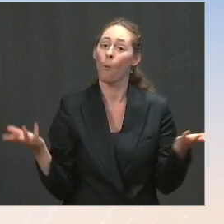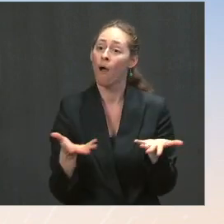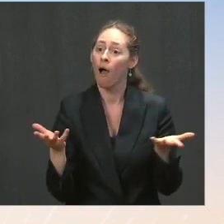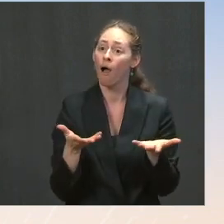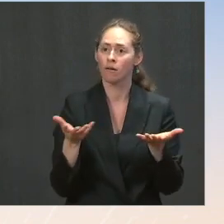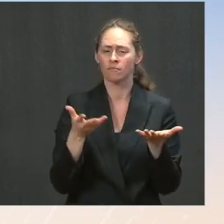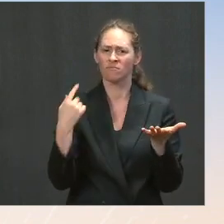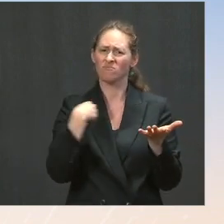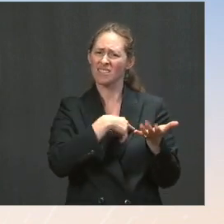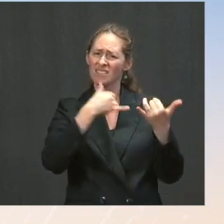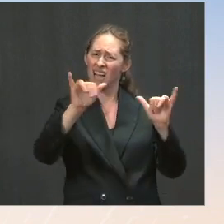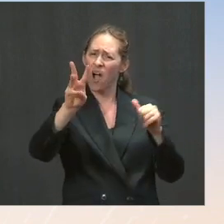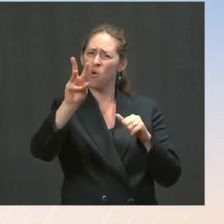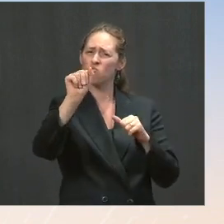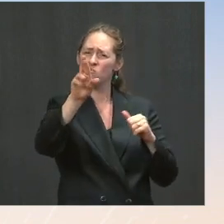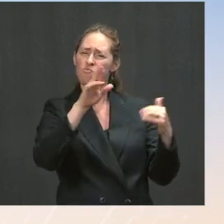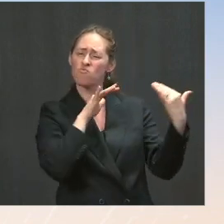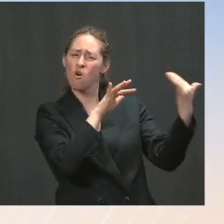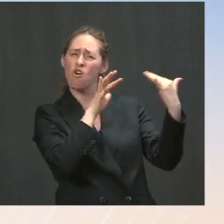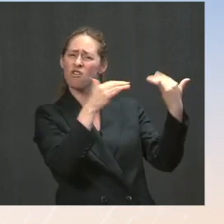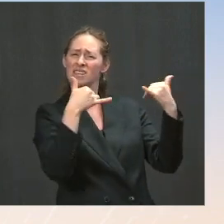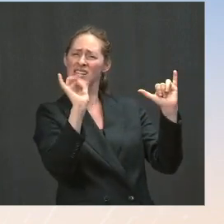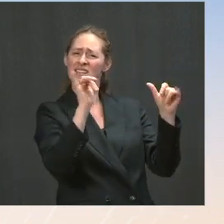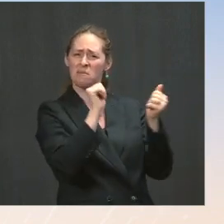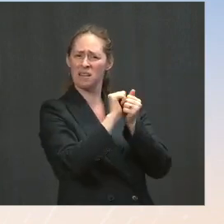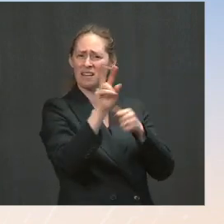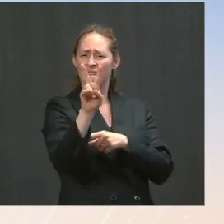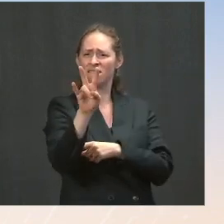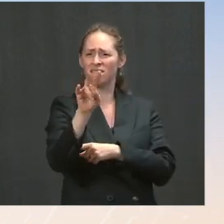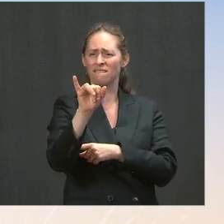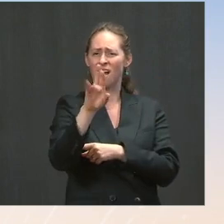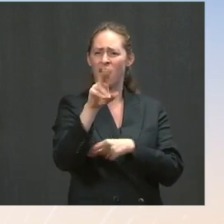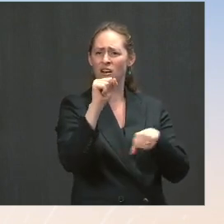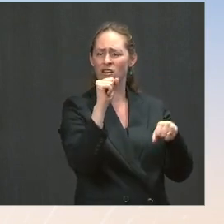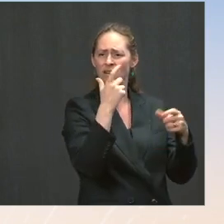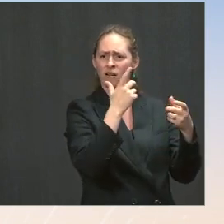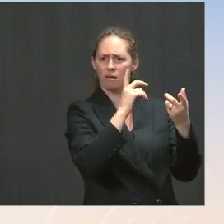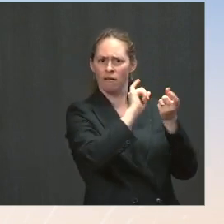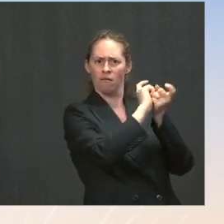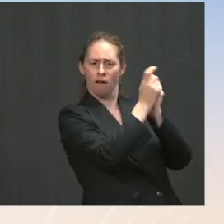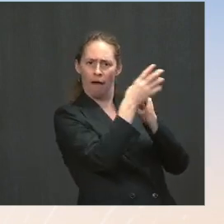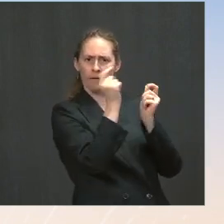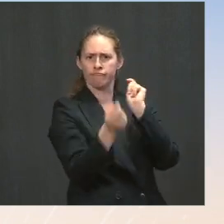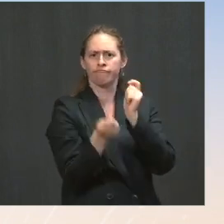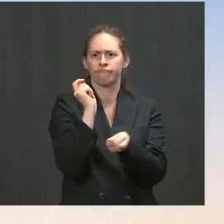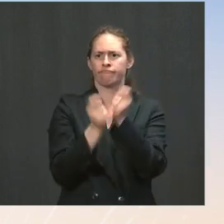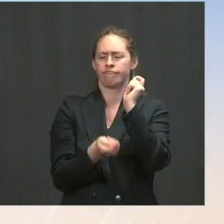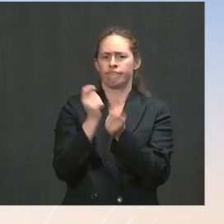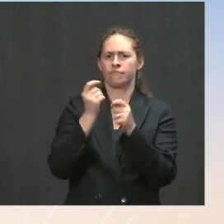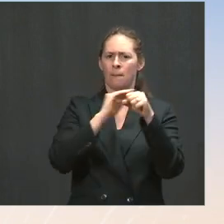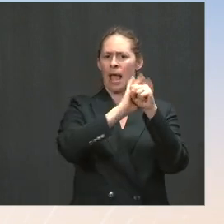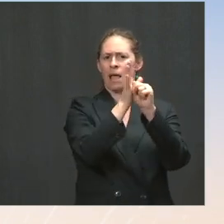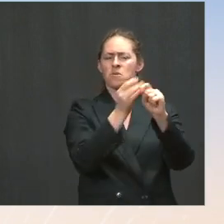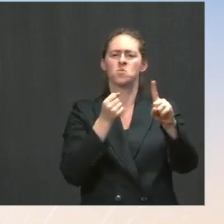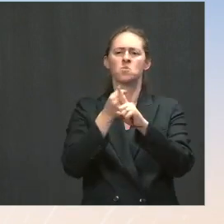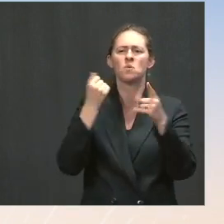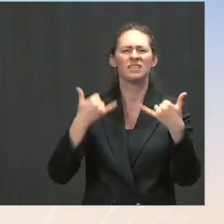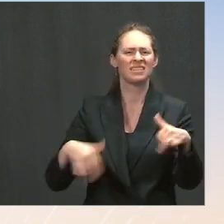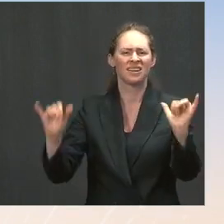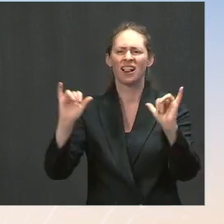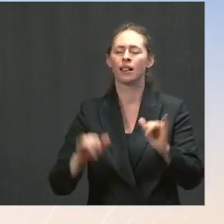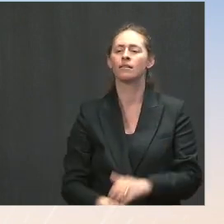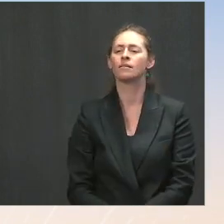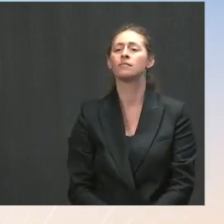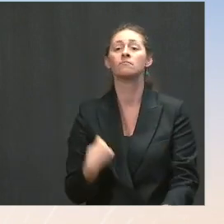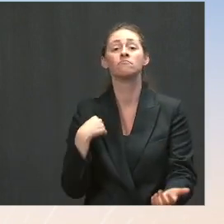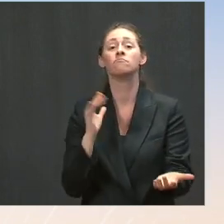at war with a virus, an evolving pandemic. Our responsibility here is to always lead with the science and always lead with